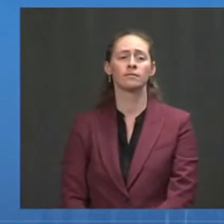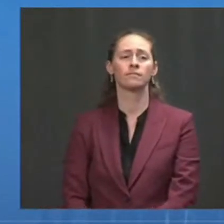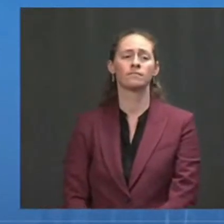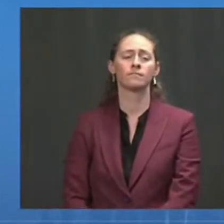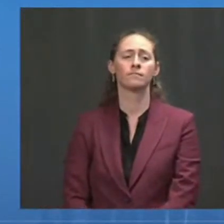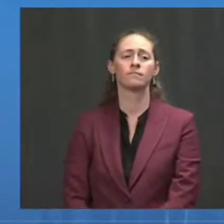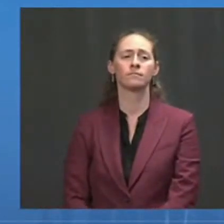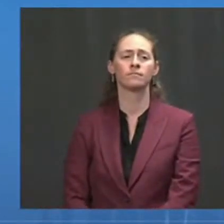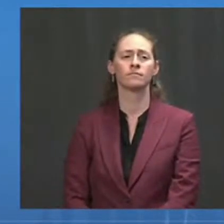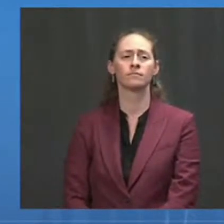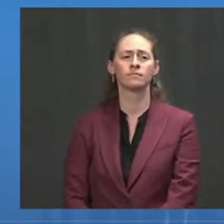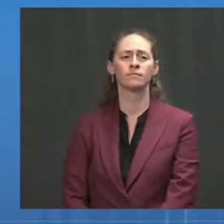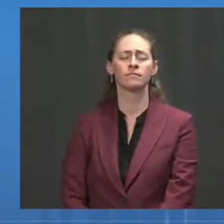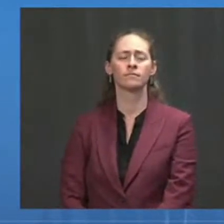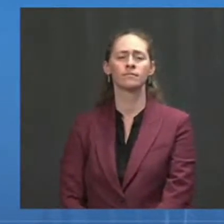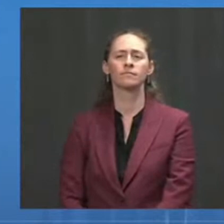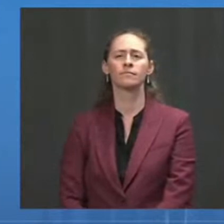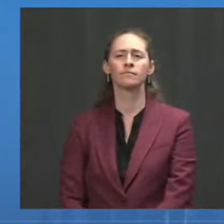at ABC News.